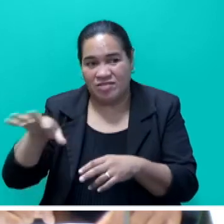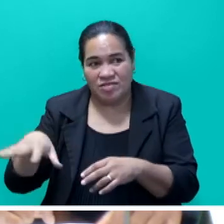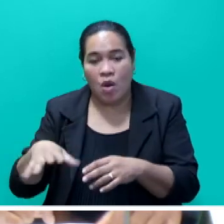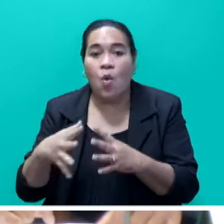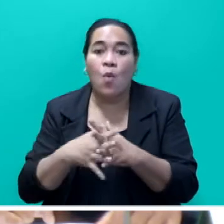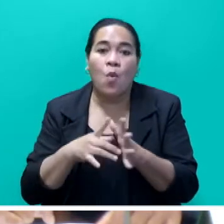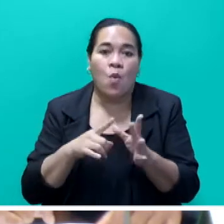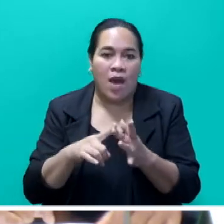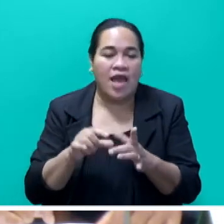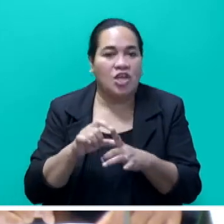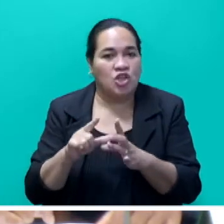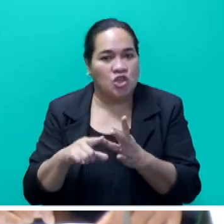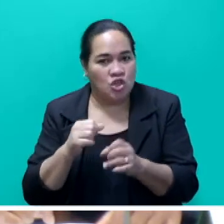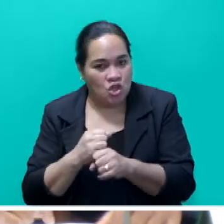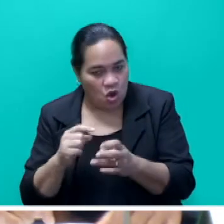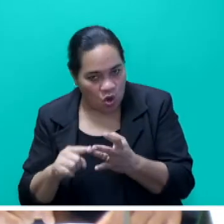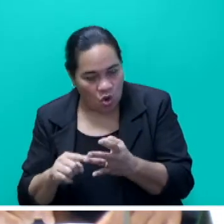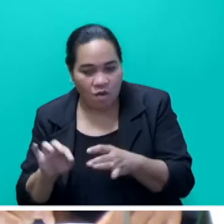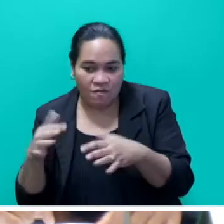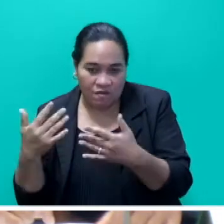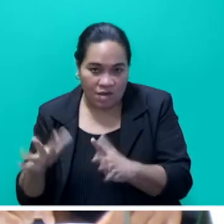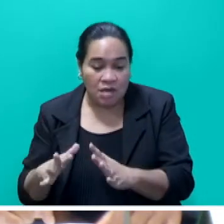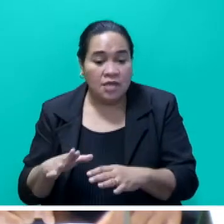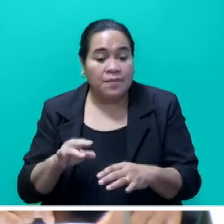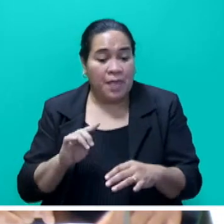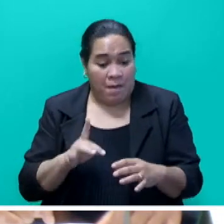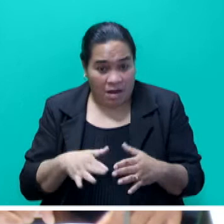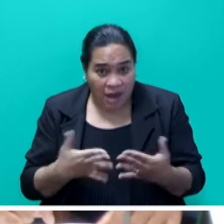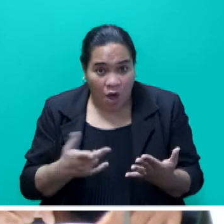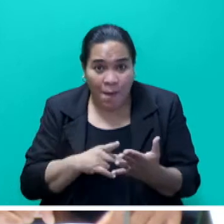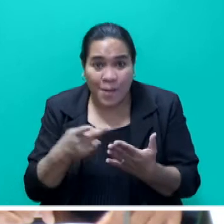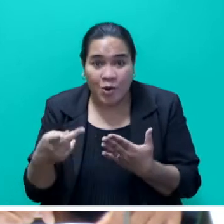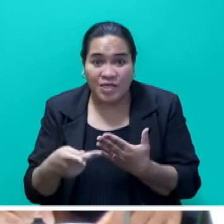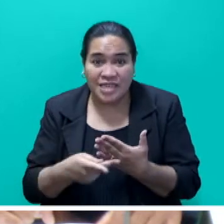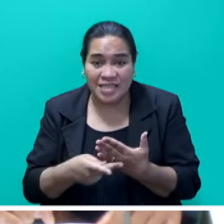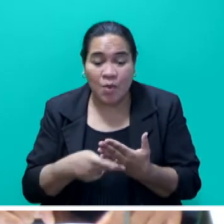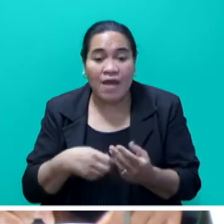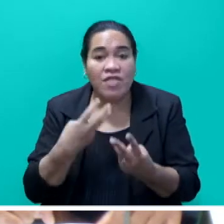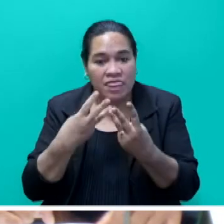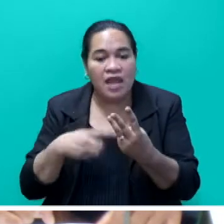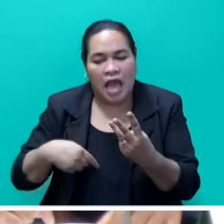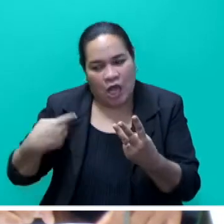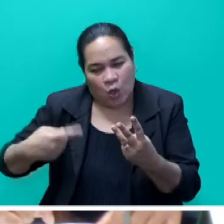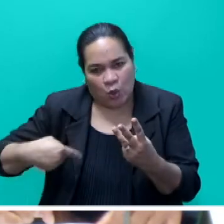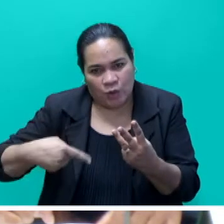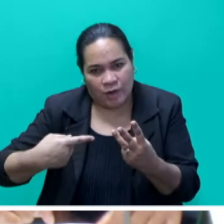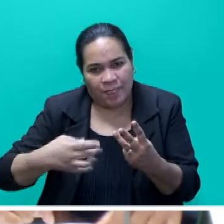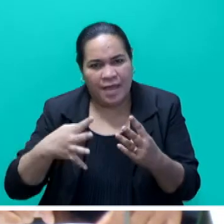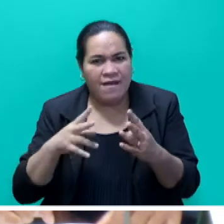Wendongo. So currently we've got projects, 3 ongoing projects,